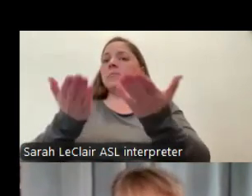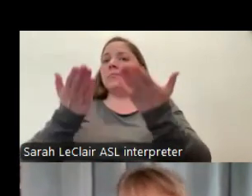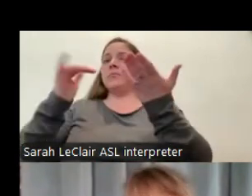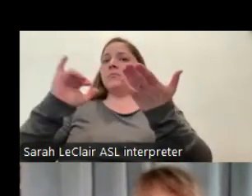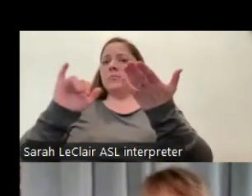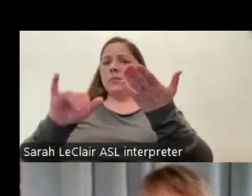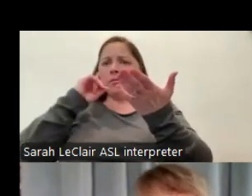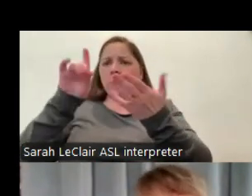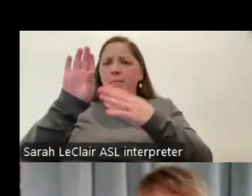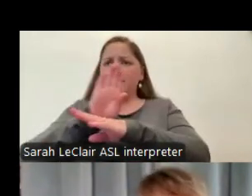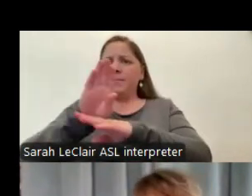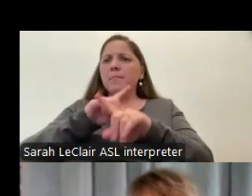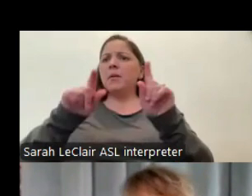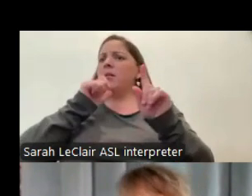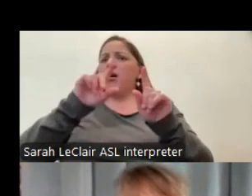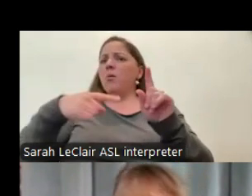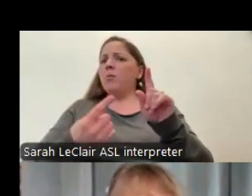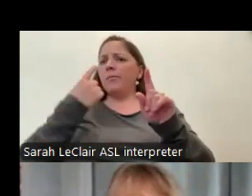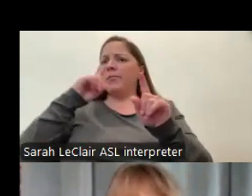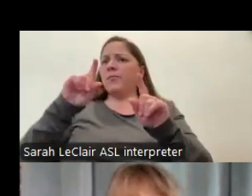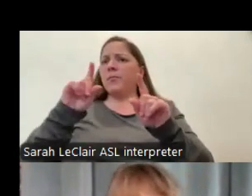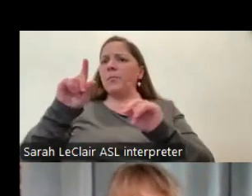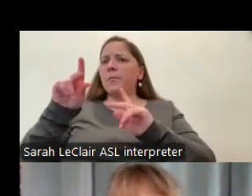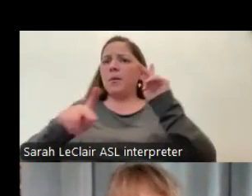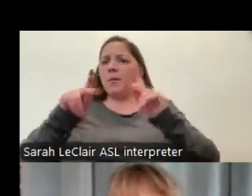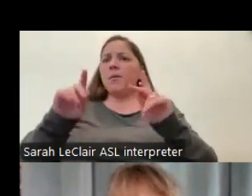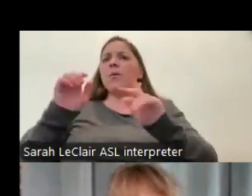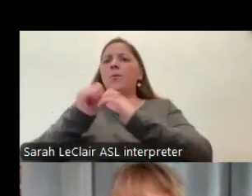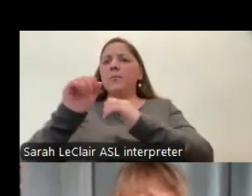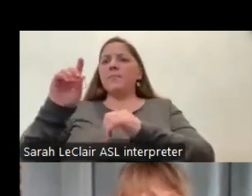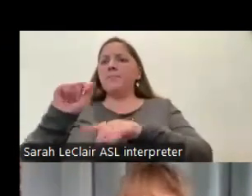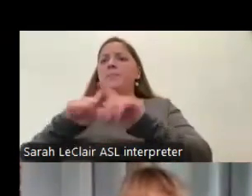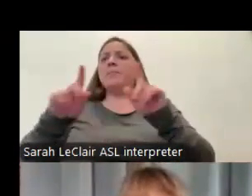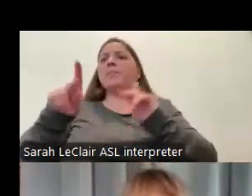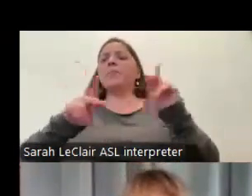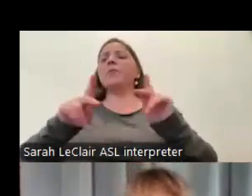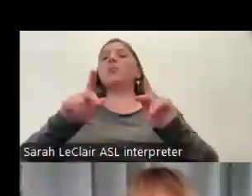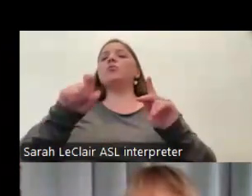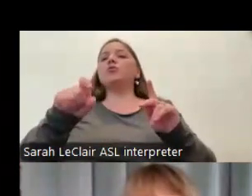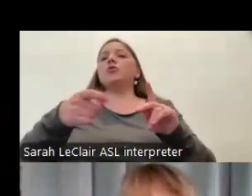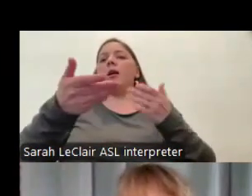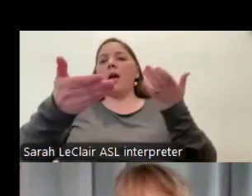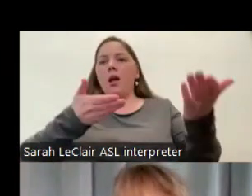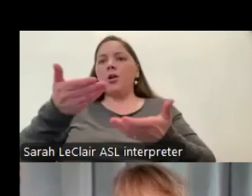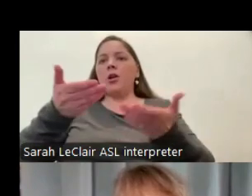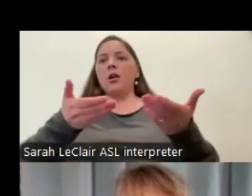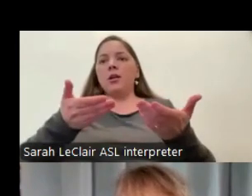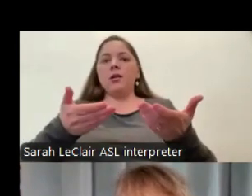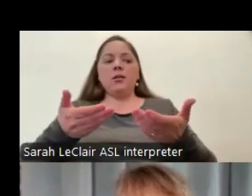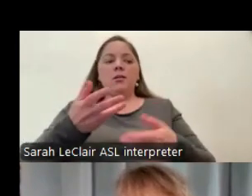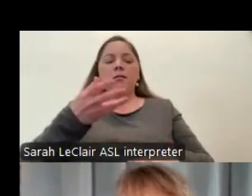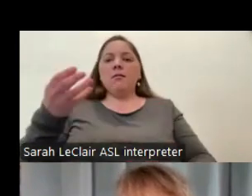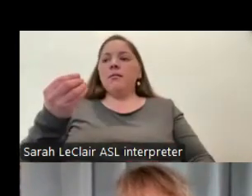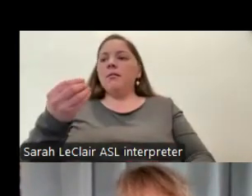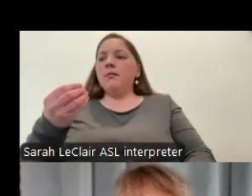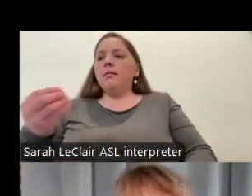This is not necessarily disabled people, right? Just for businesses that should be hiring. Businesses who should be hiring. I'm also going to